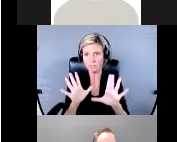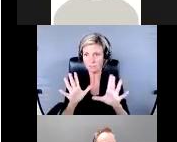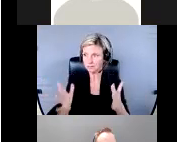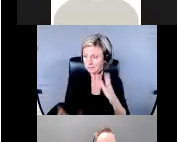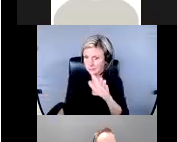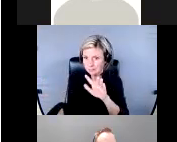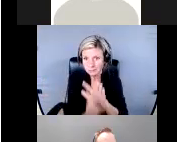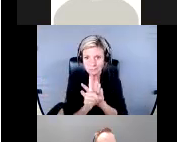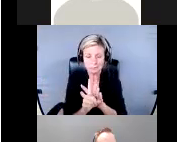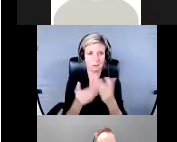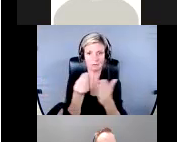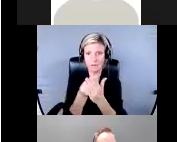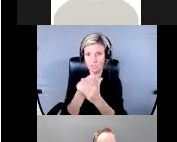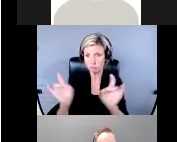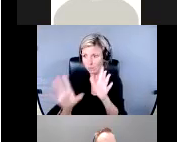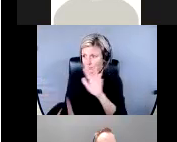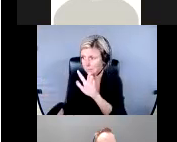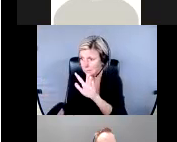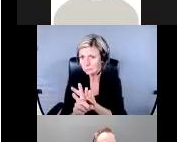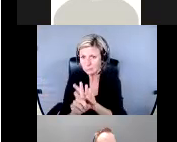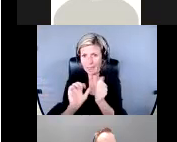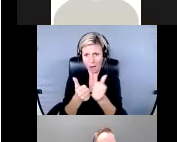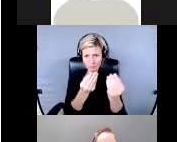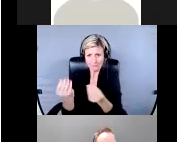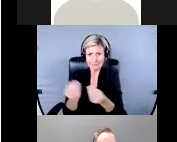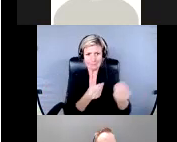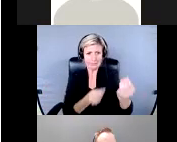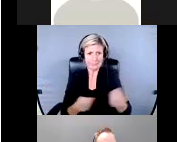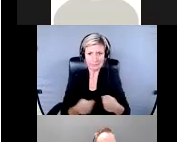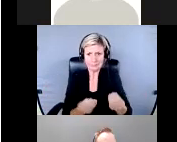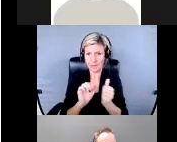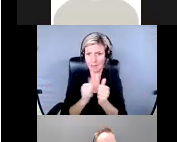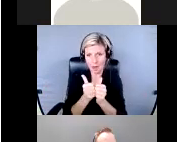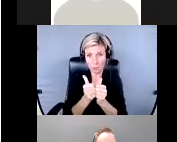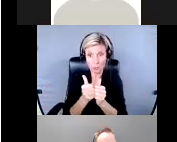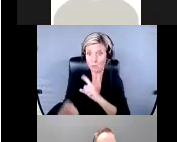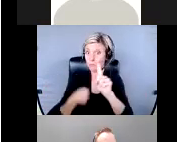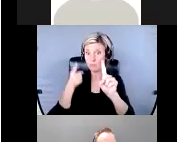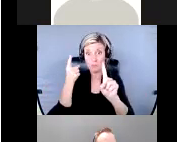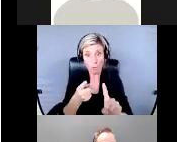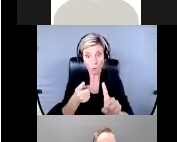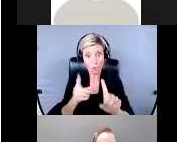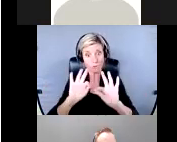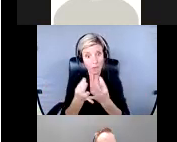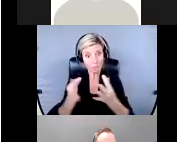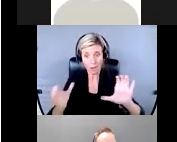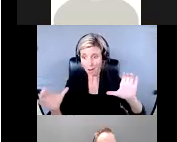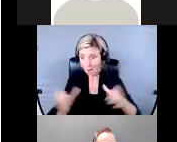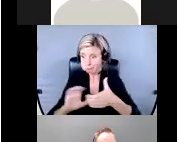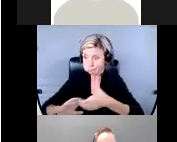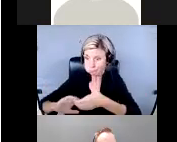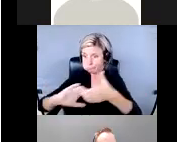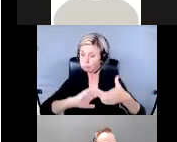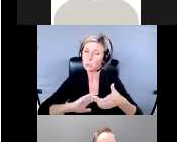best ones, really, who are able generally to help a family to move forward and thrive.